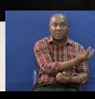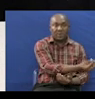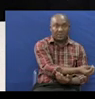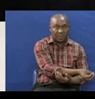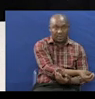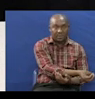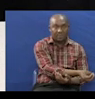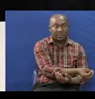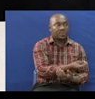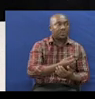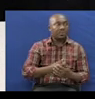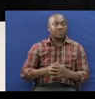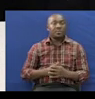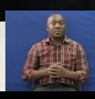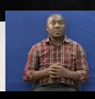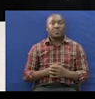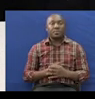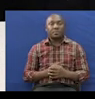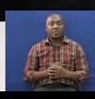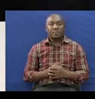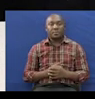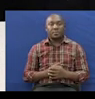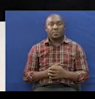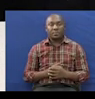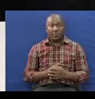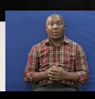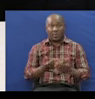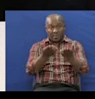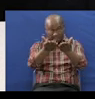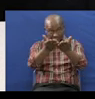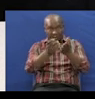Sunrise and sunset.